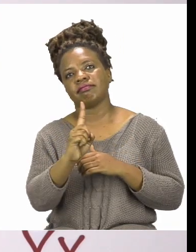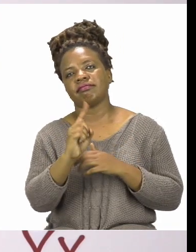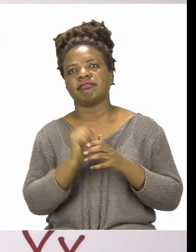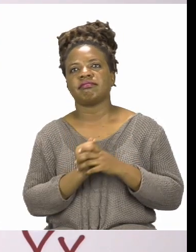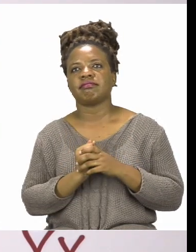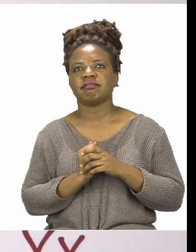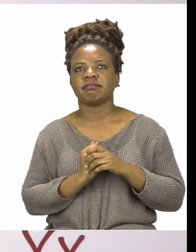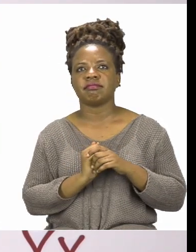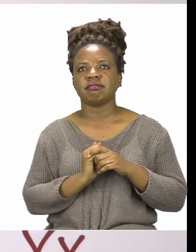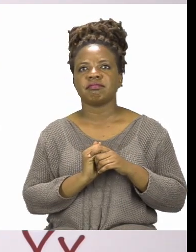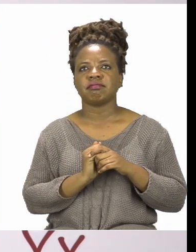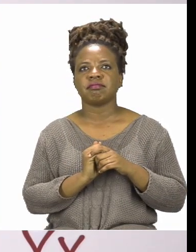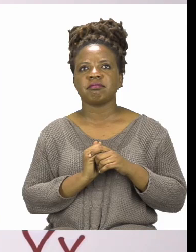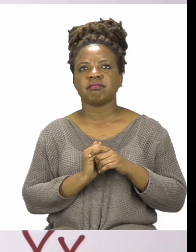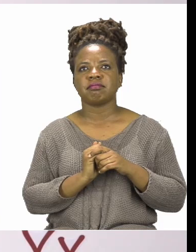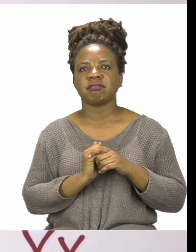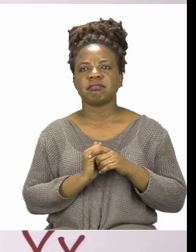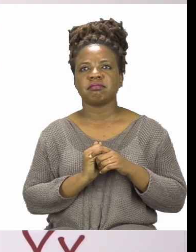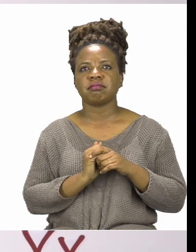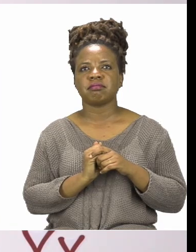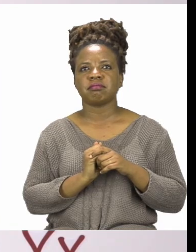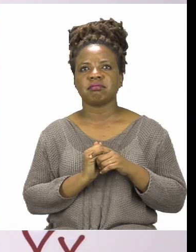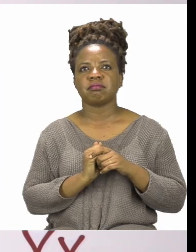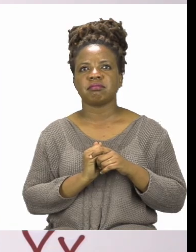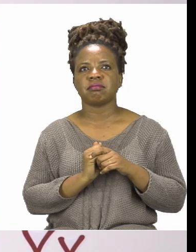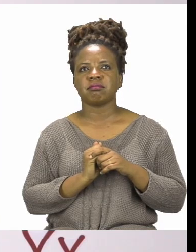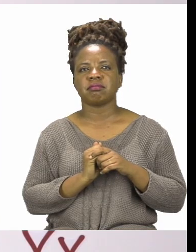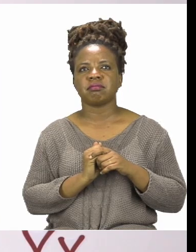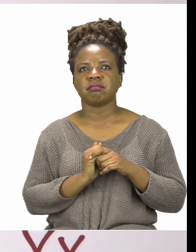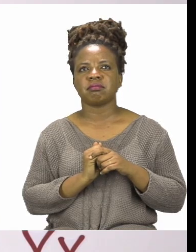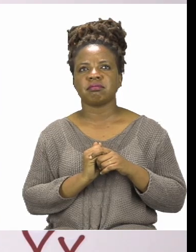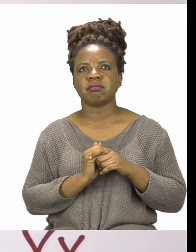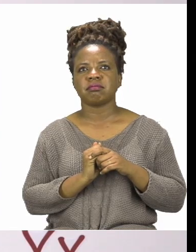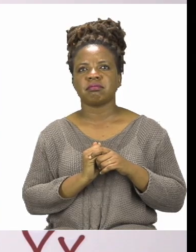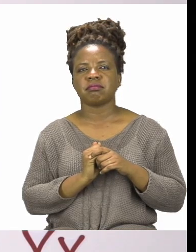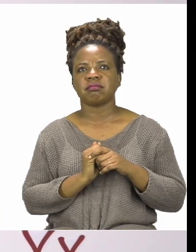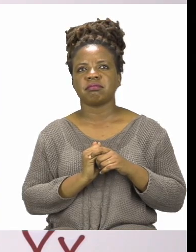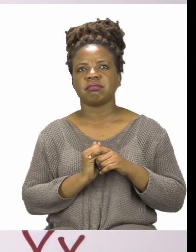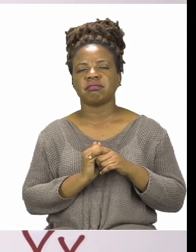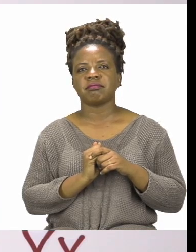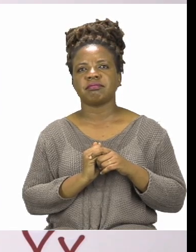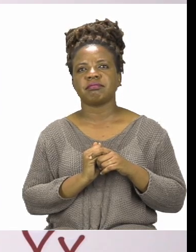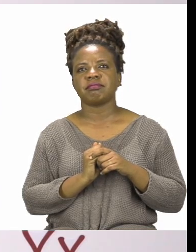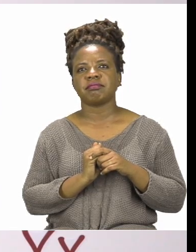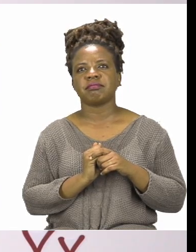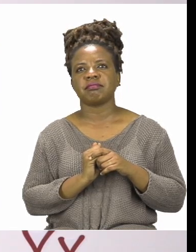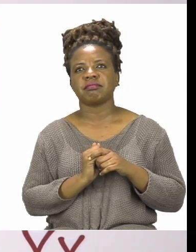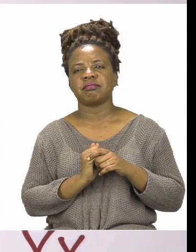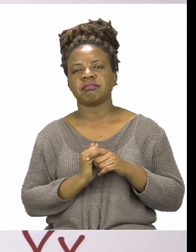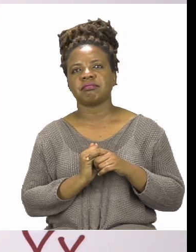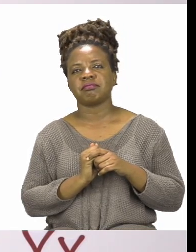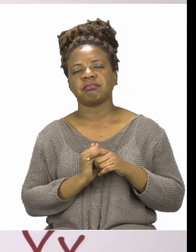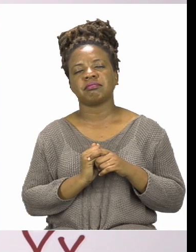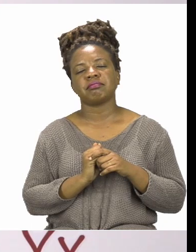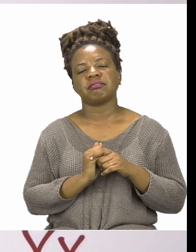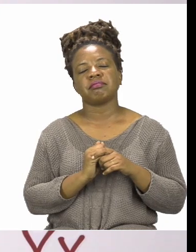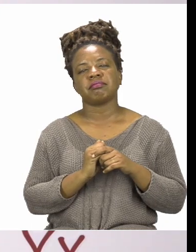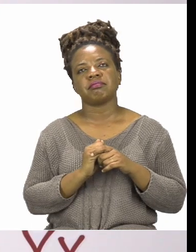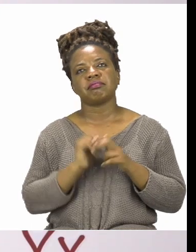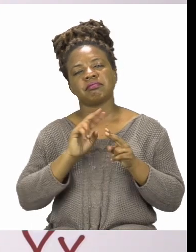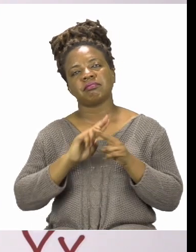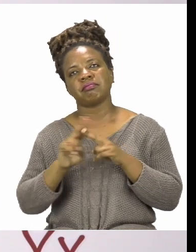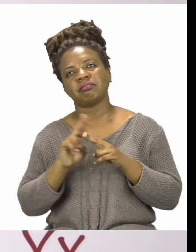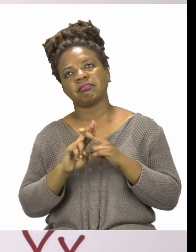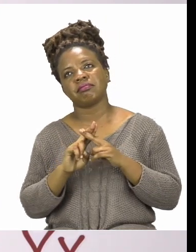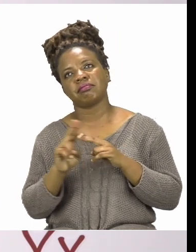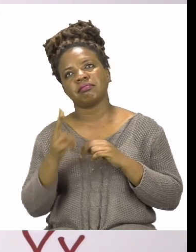to happen, and the action, it is also the action that comes next. So take your time with your conjunctions. Try and use